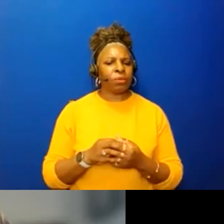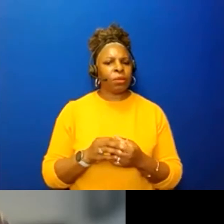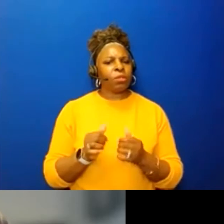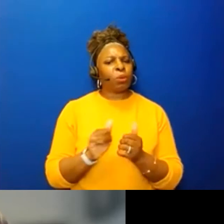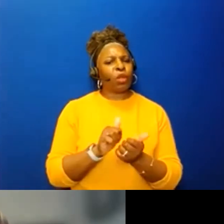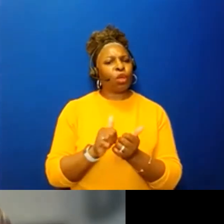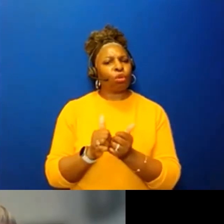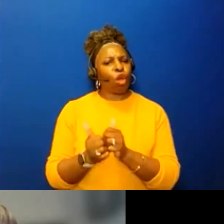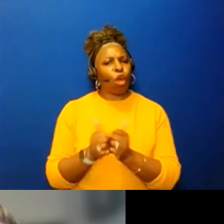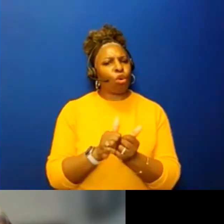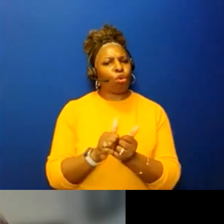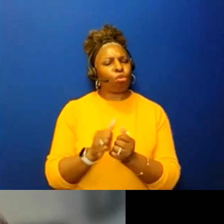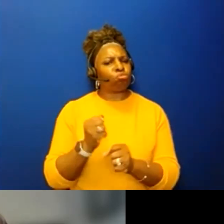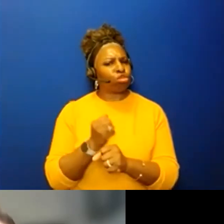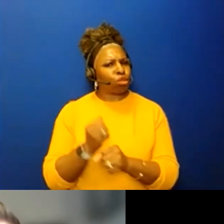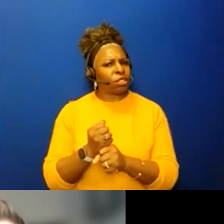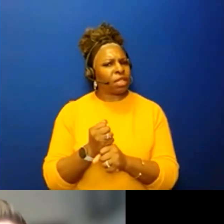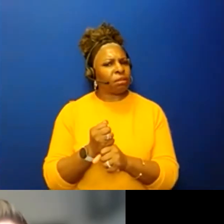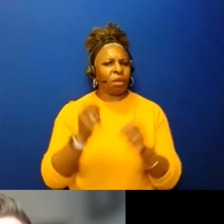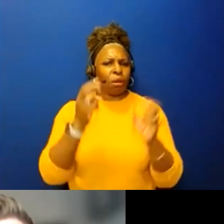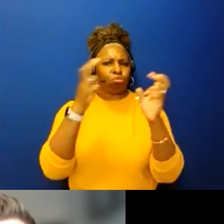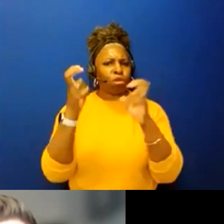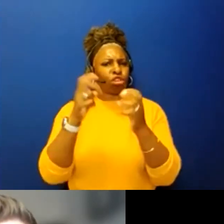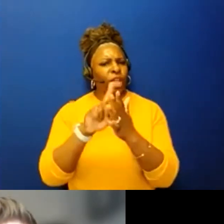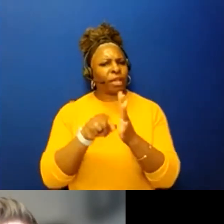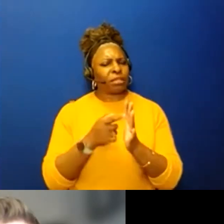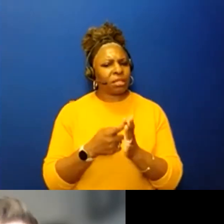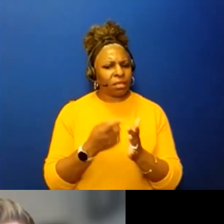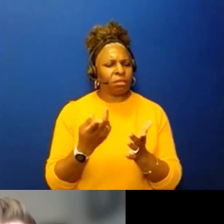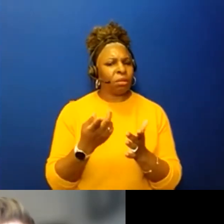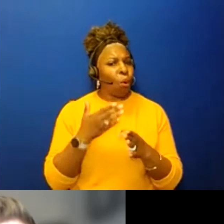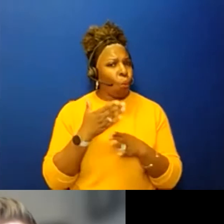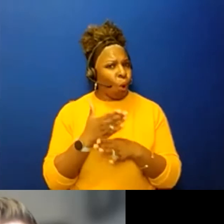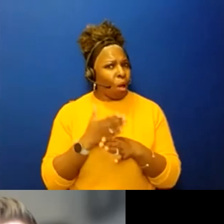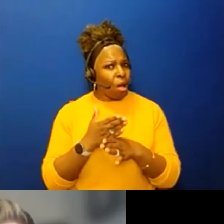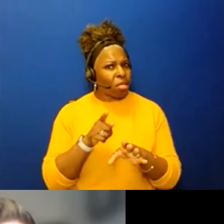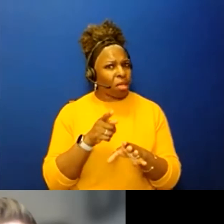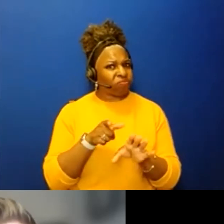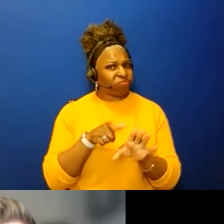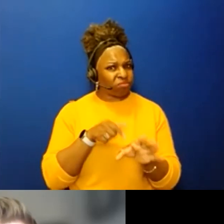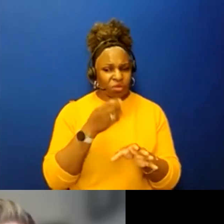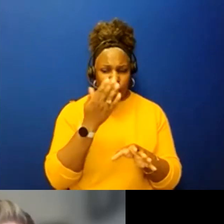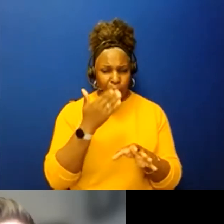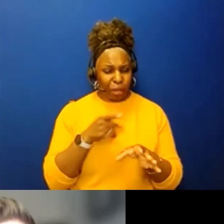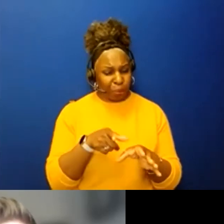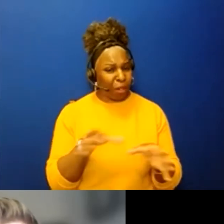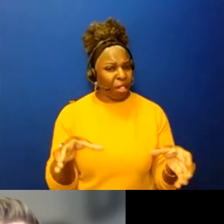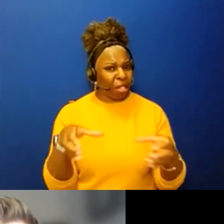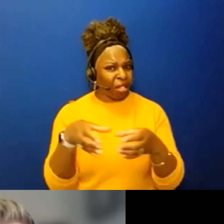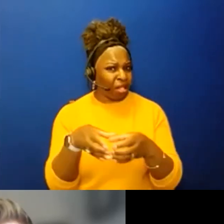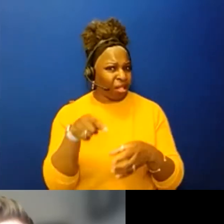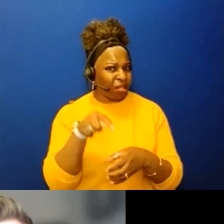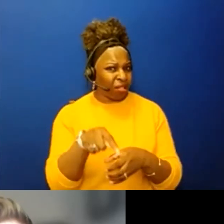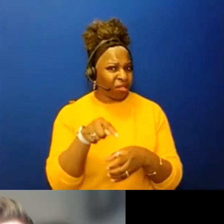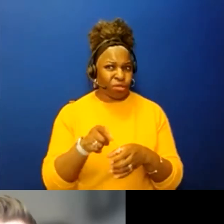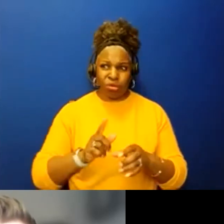with. Mm-hmm. The great thing is, if we're working with young people around ideas that they're passionate about and they're interested in, wherever that sport might be,